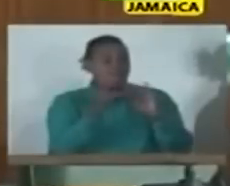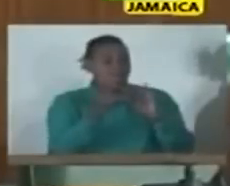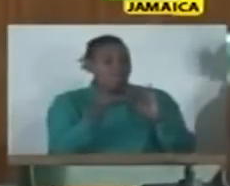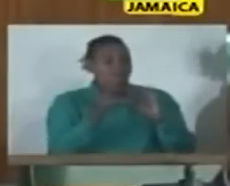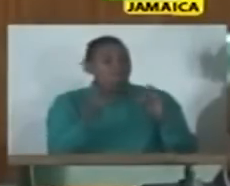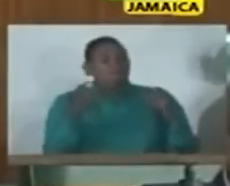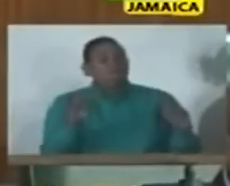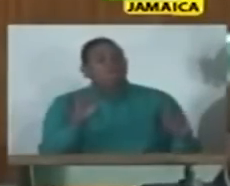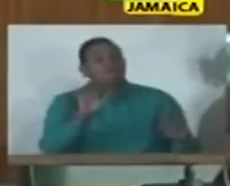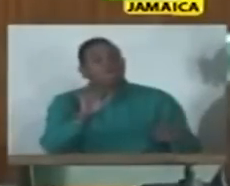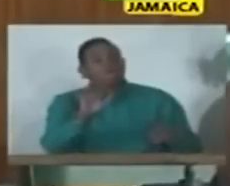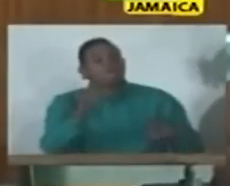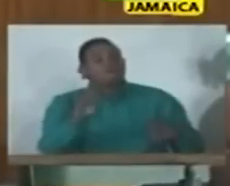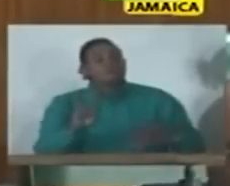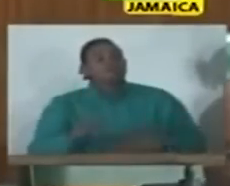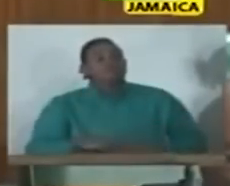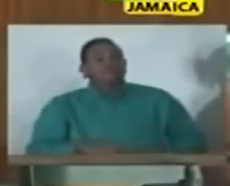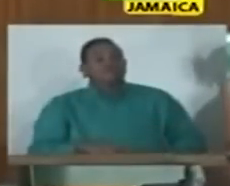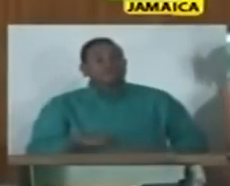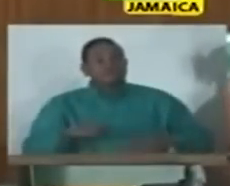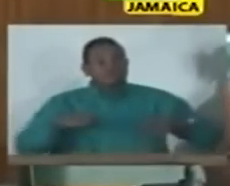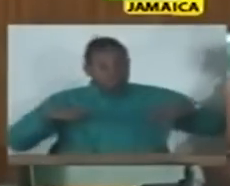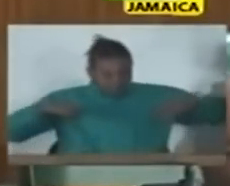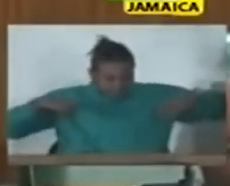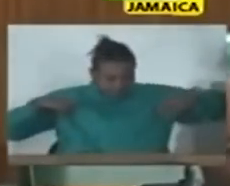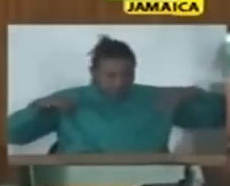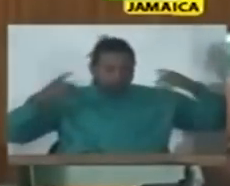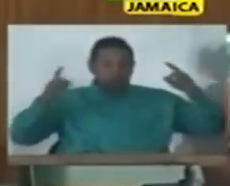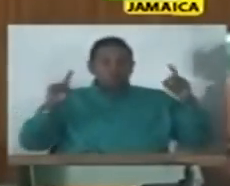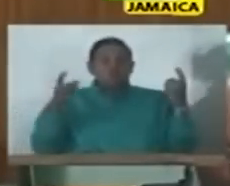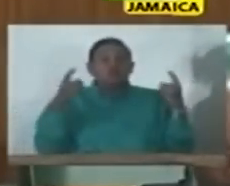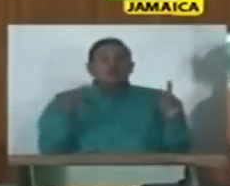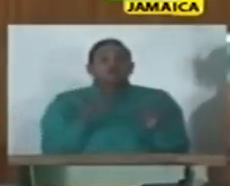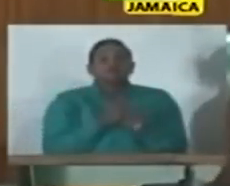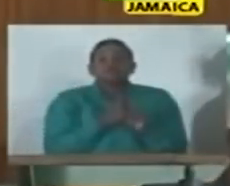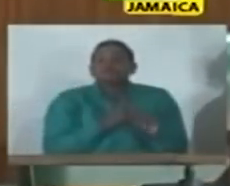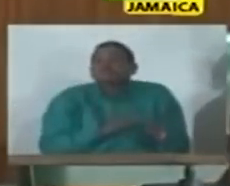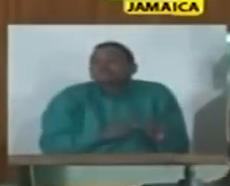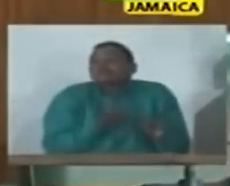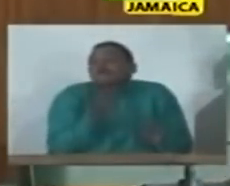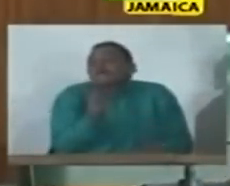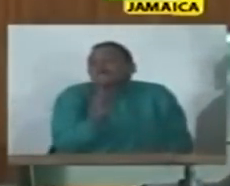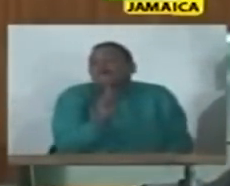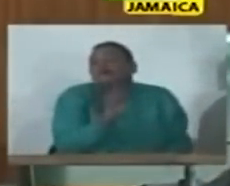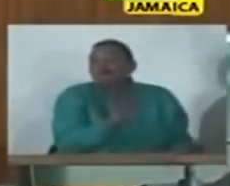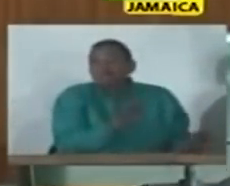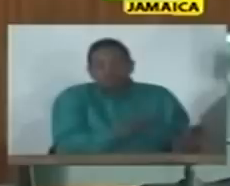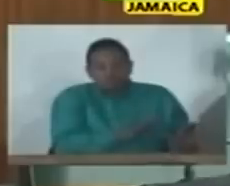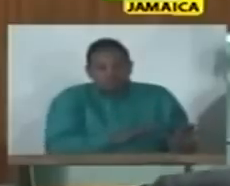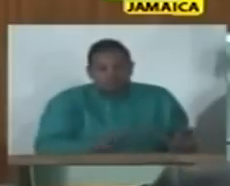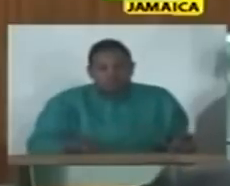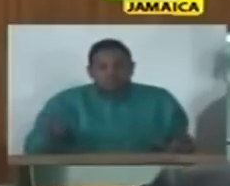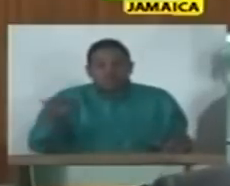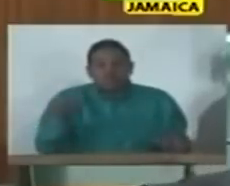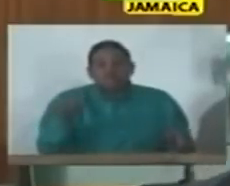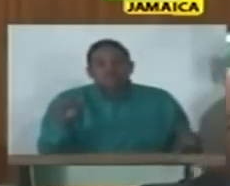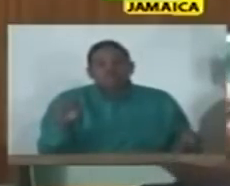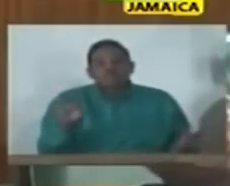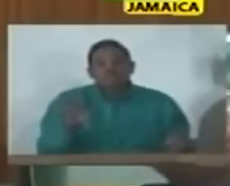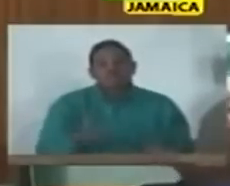where did this incident commence? And was